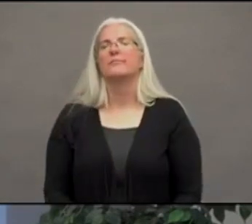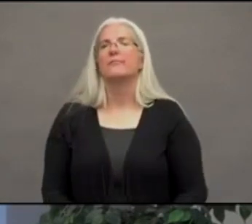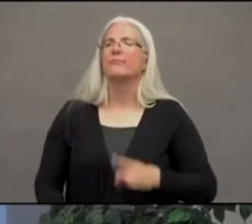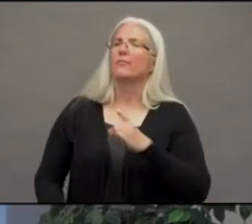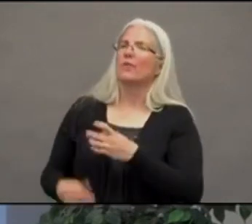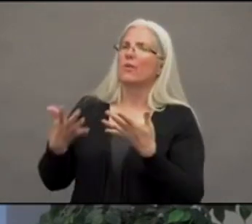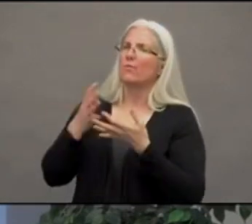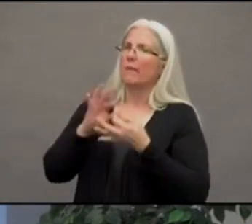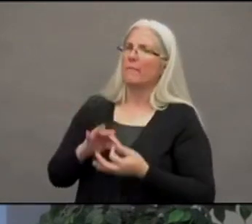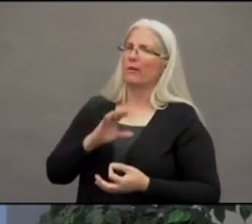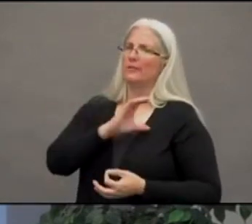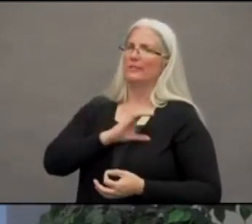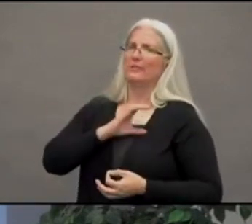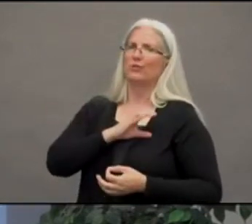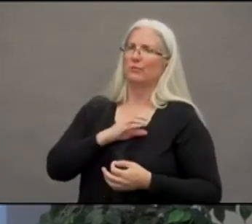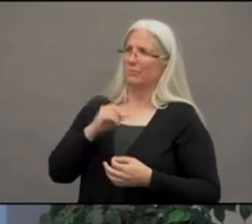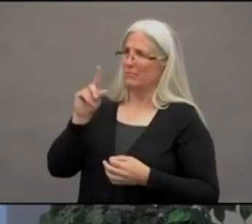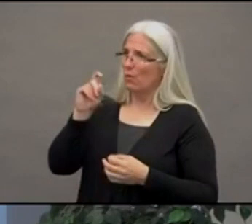census?